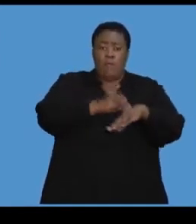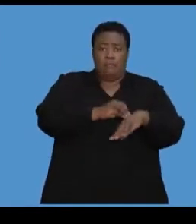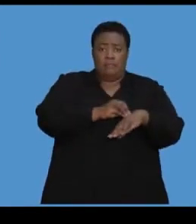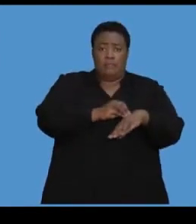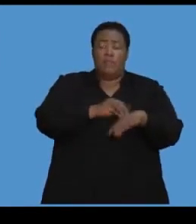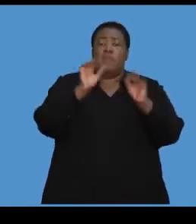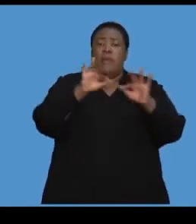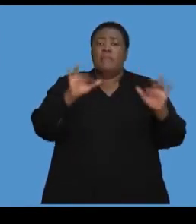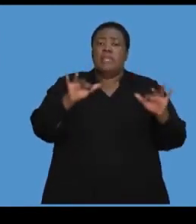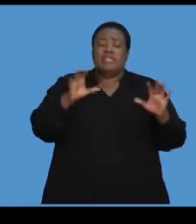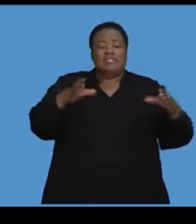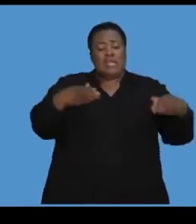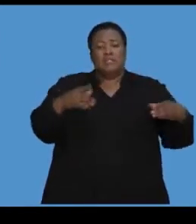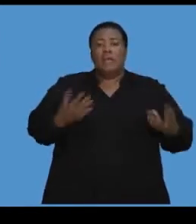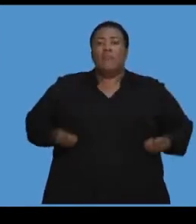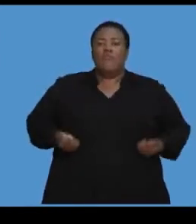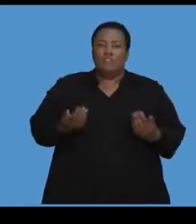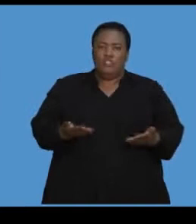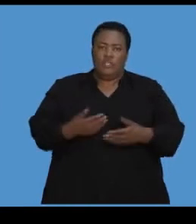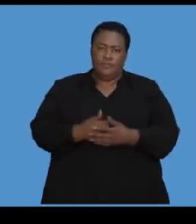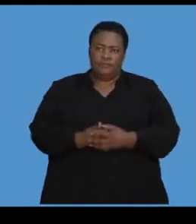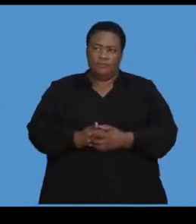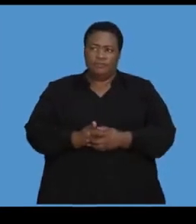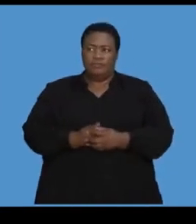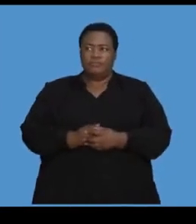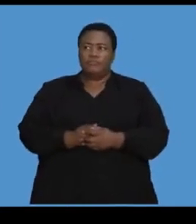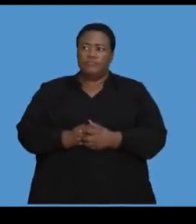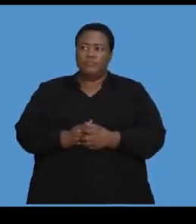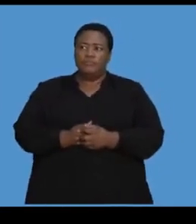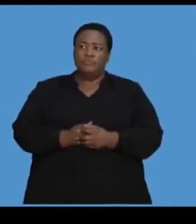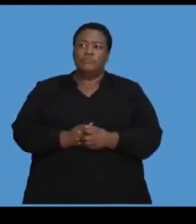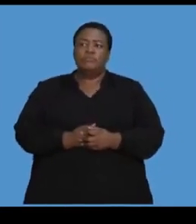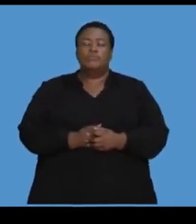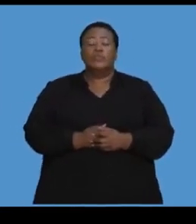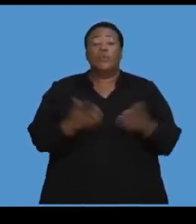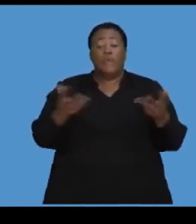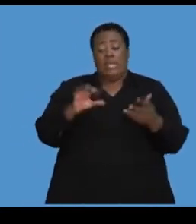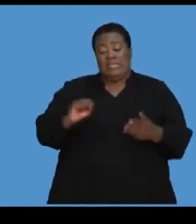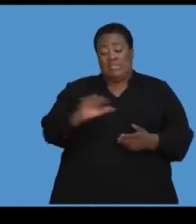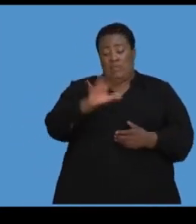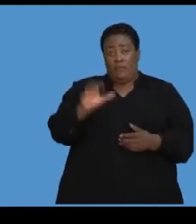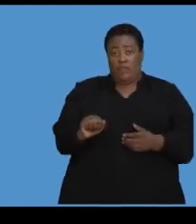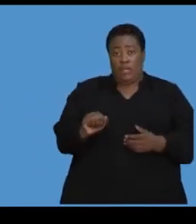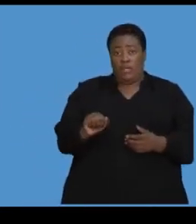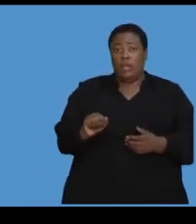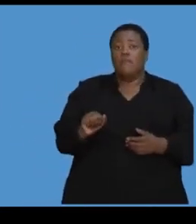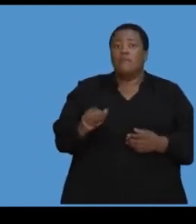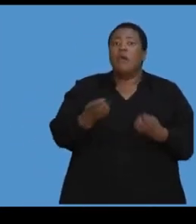provisioning in South Africa. Evaluate the problems of public sector provisioning in South Africa there